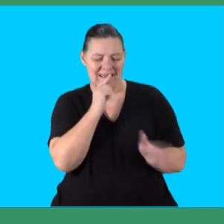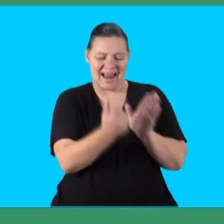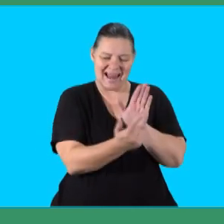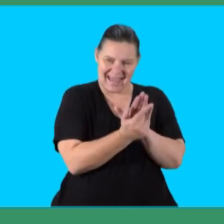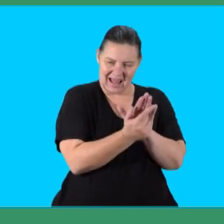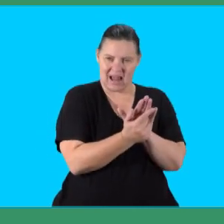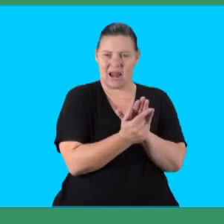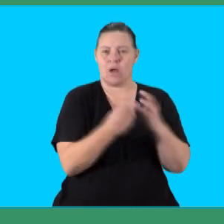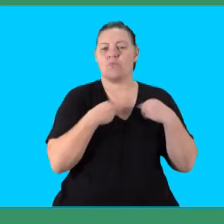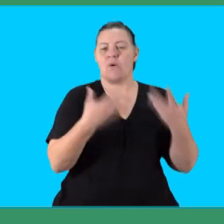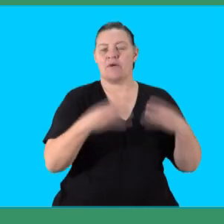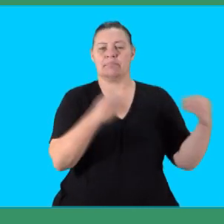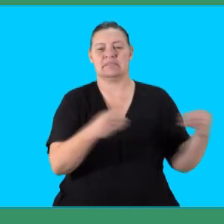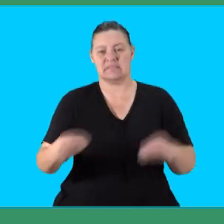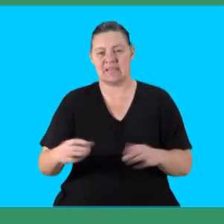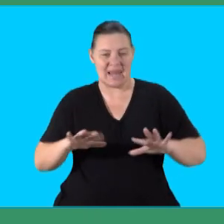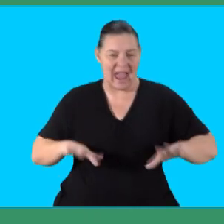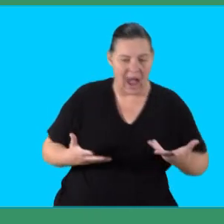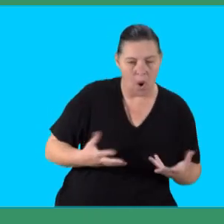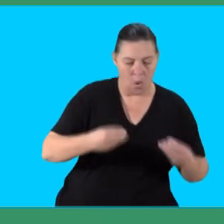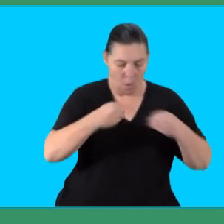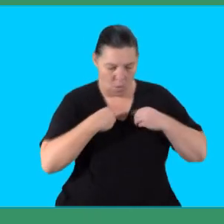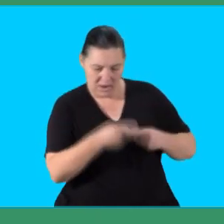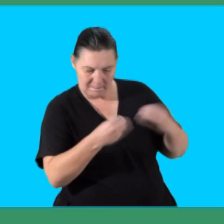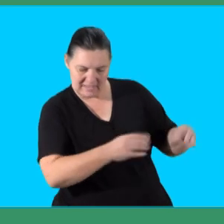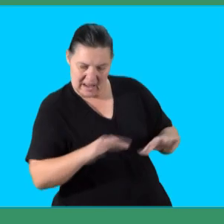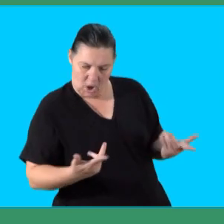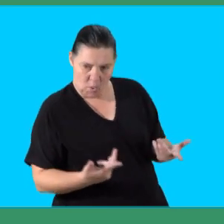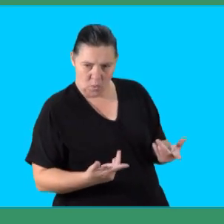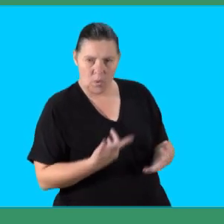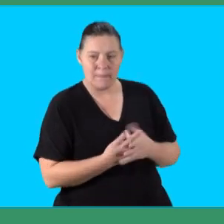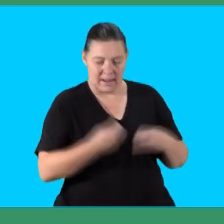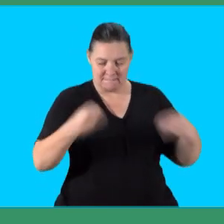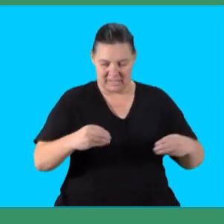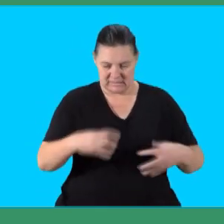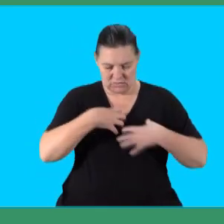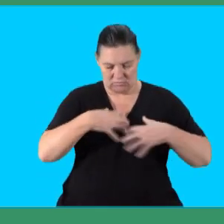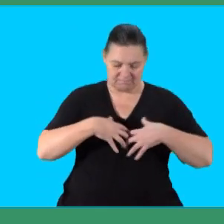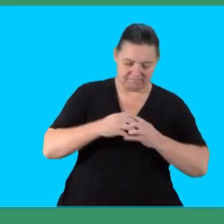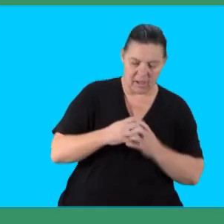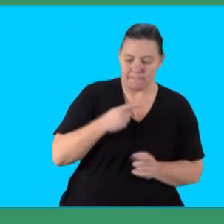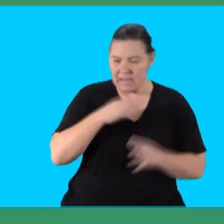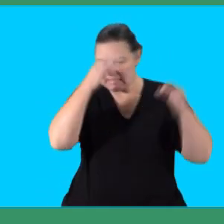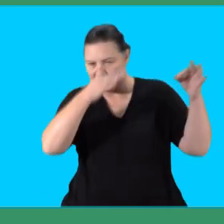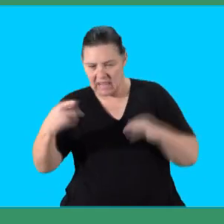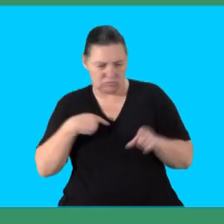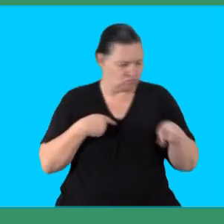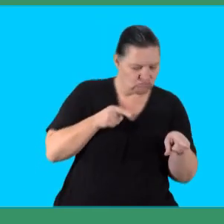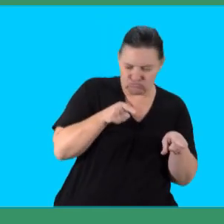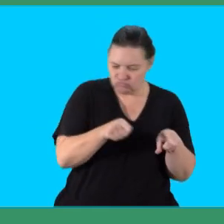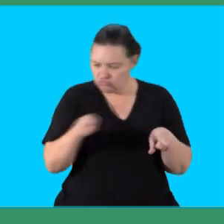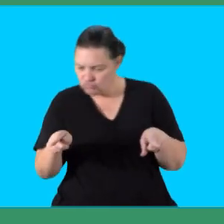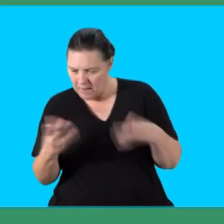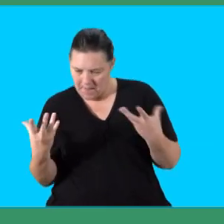business and the way it is owned. An entrepreneur must decide which of the forms of ownership will